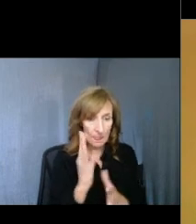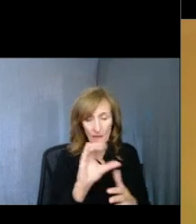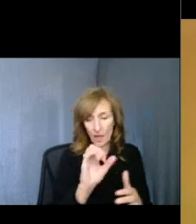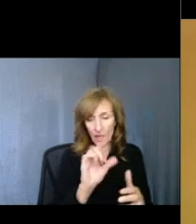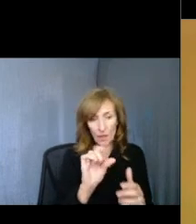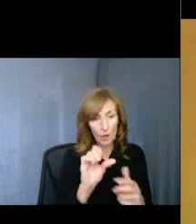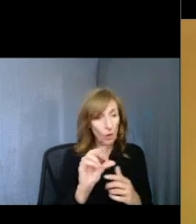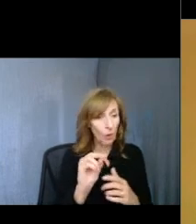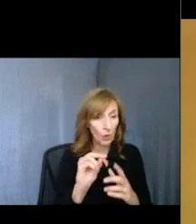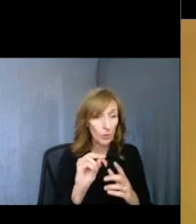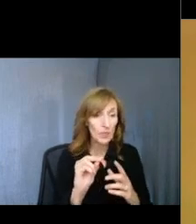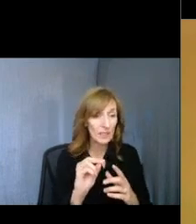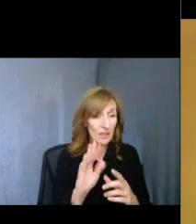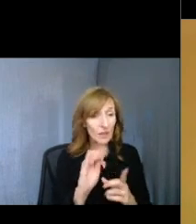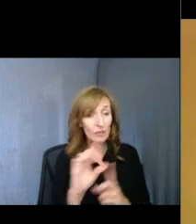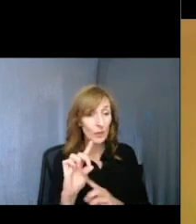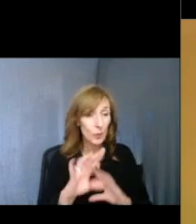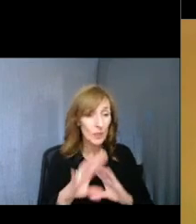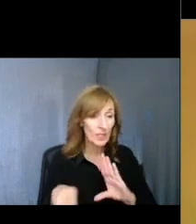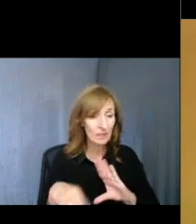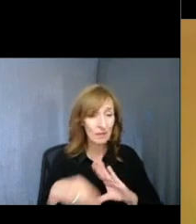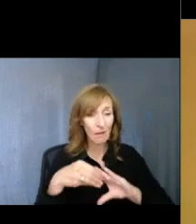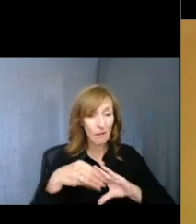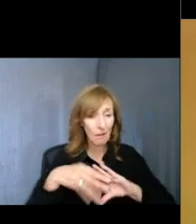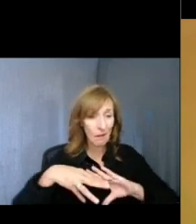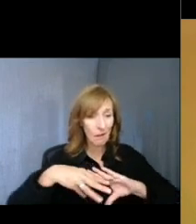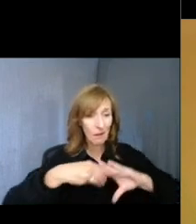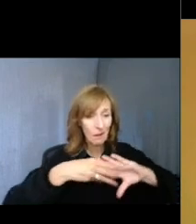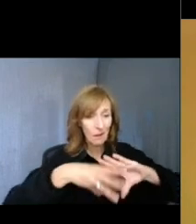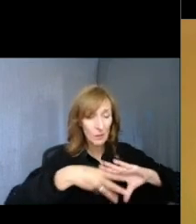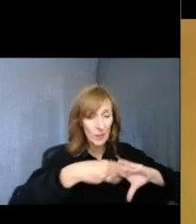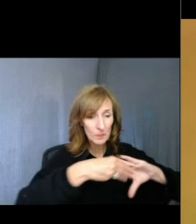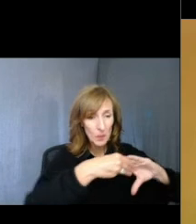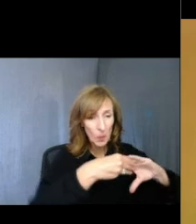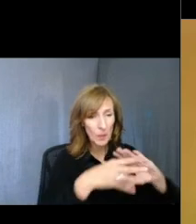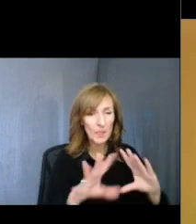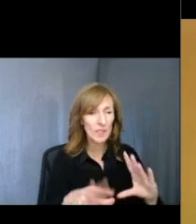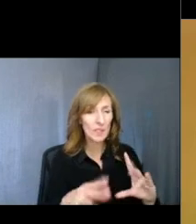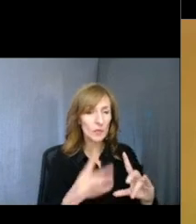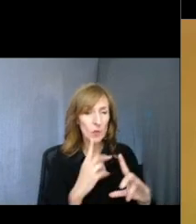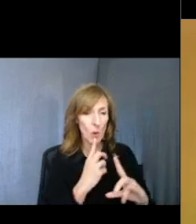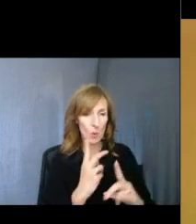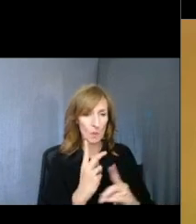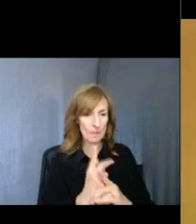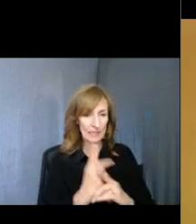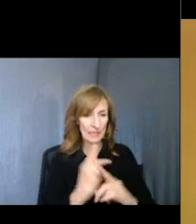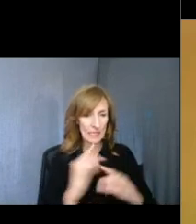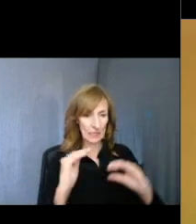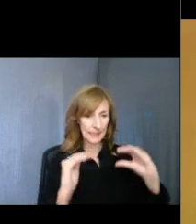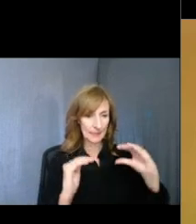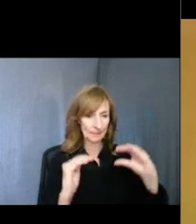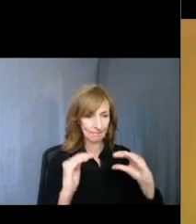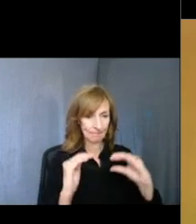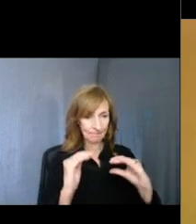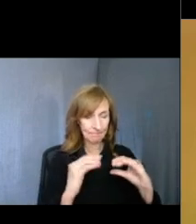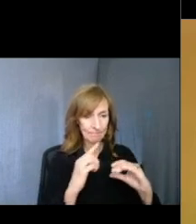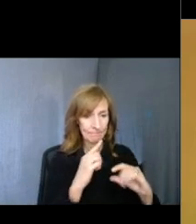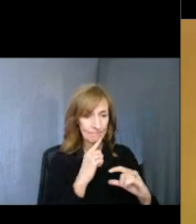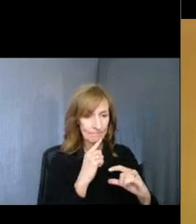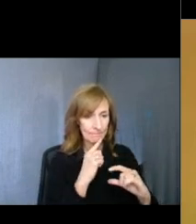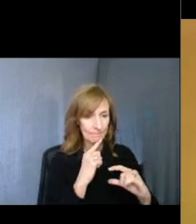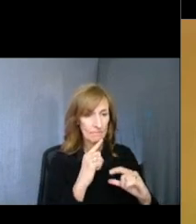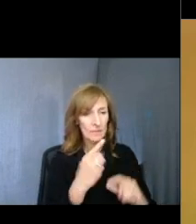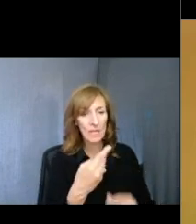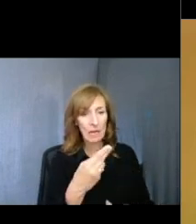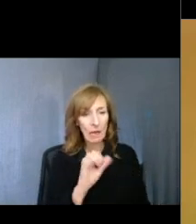obviously you're going to be reabsorbing fluid there if you're in a dehydrated state. So really maintaining hydration, sometimes the very careful use